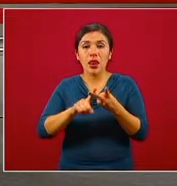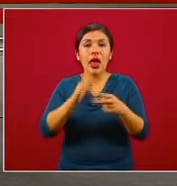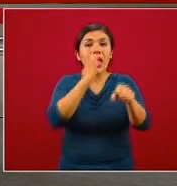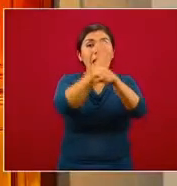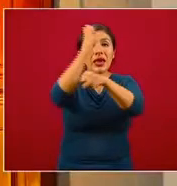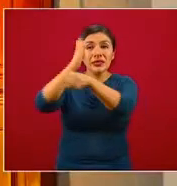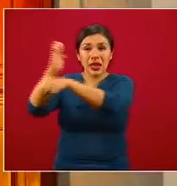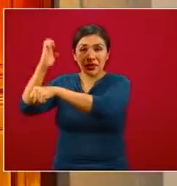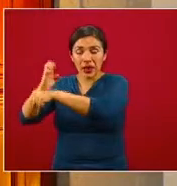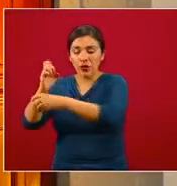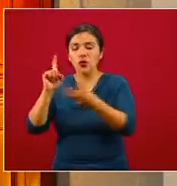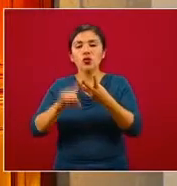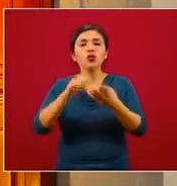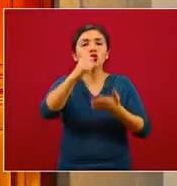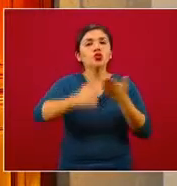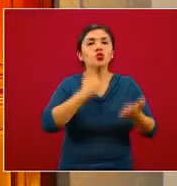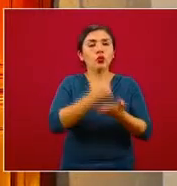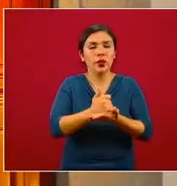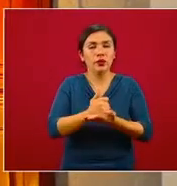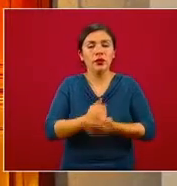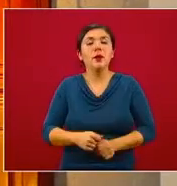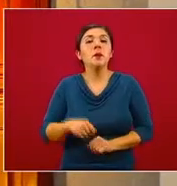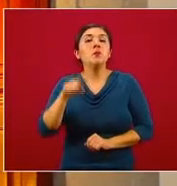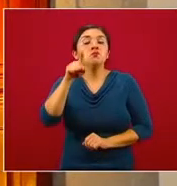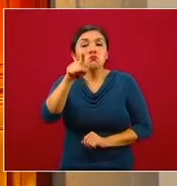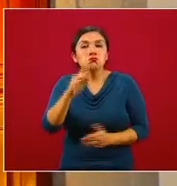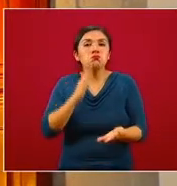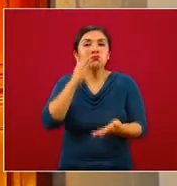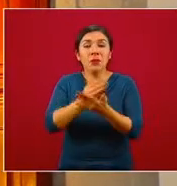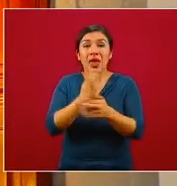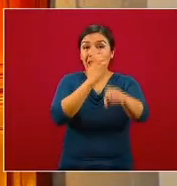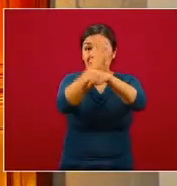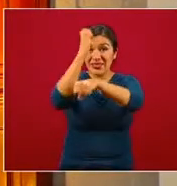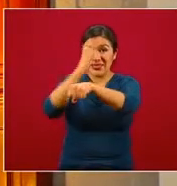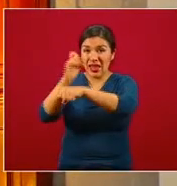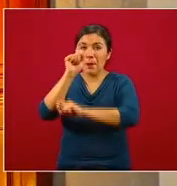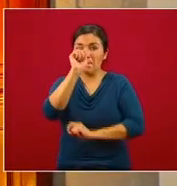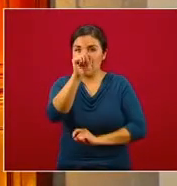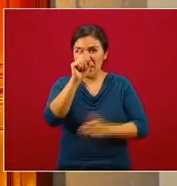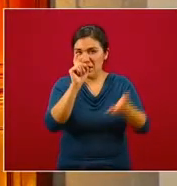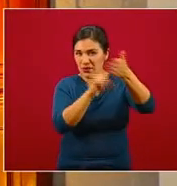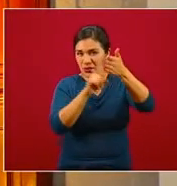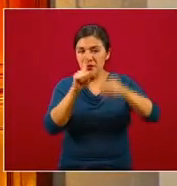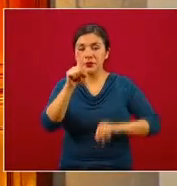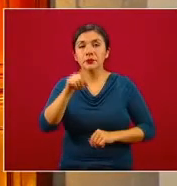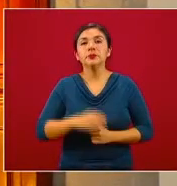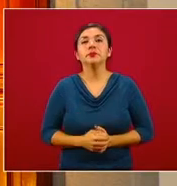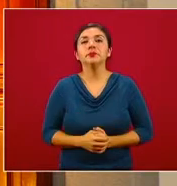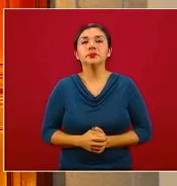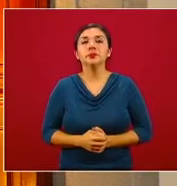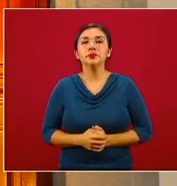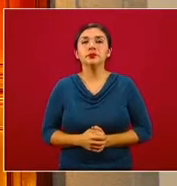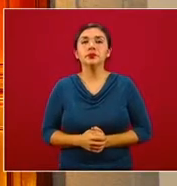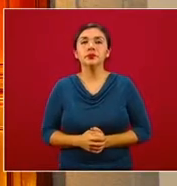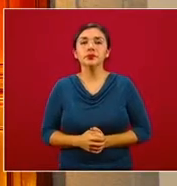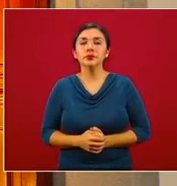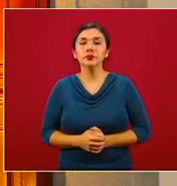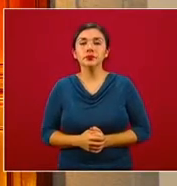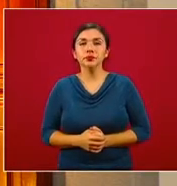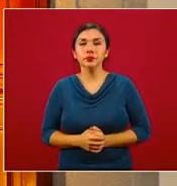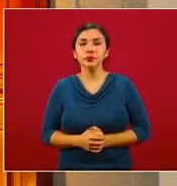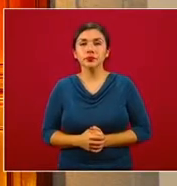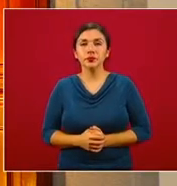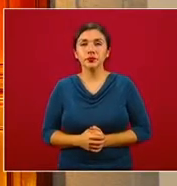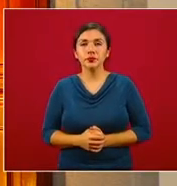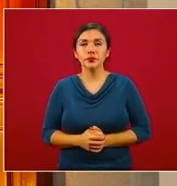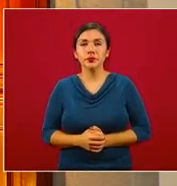So there's other sections and other views available on this site. For example, nationally, and then also state and municipal